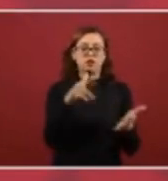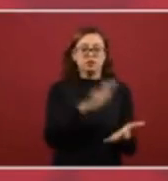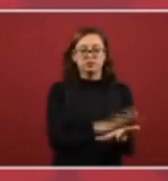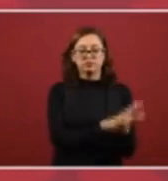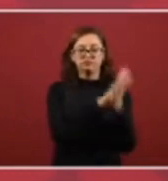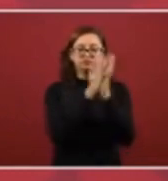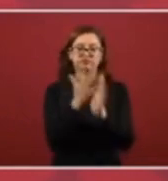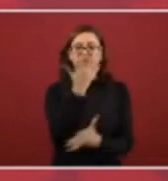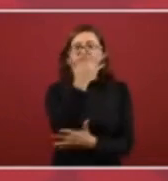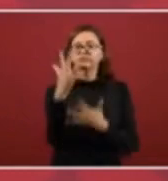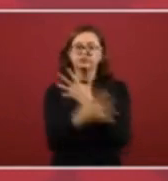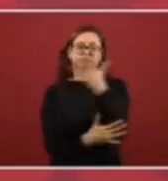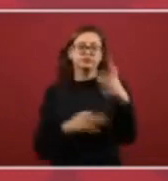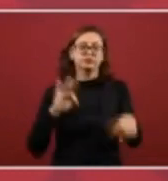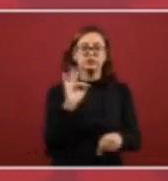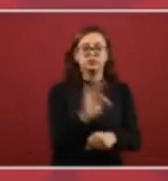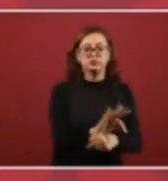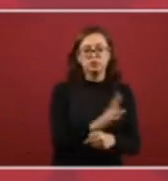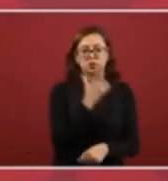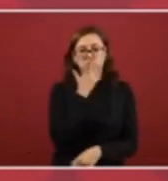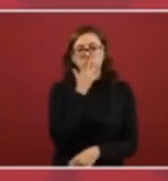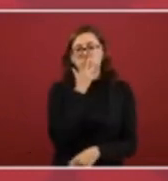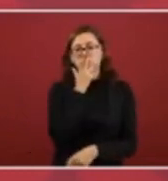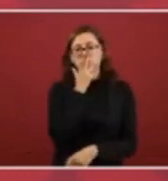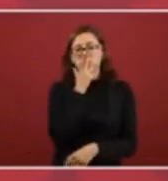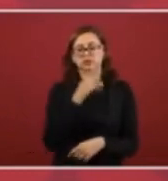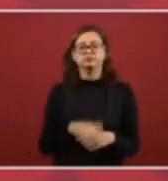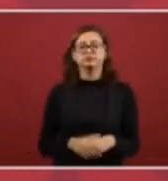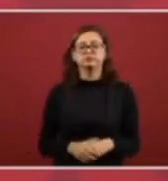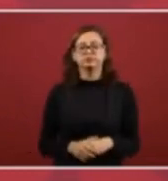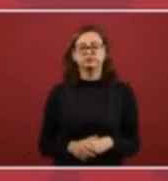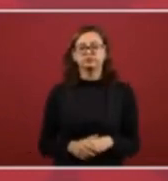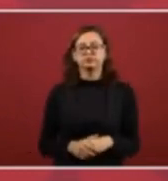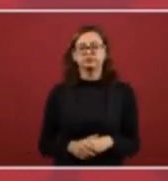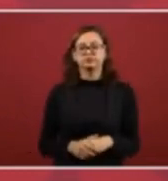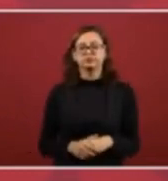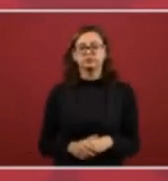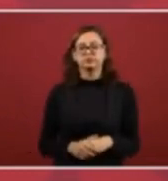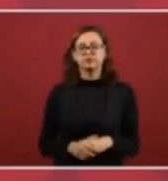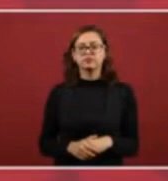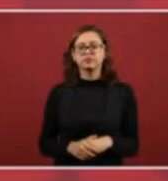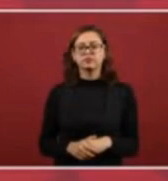that it be converted into a reserve. A natural reserve.